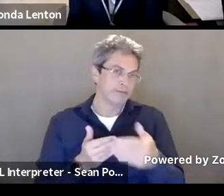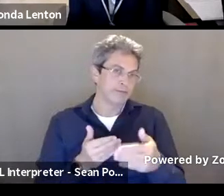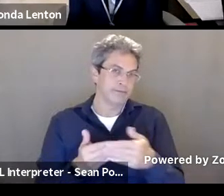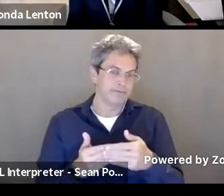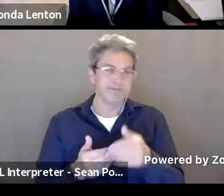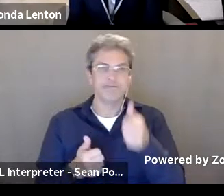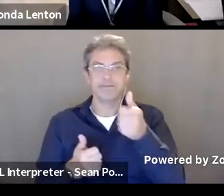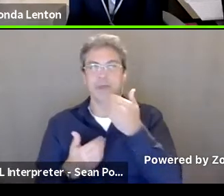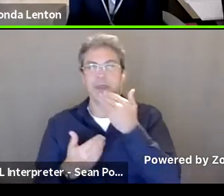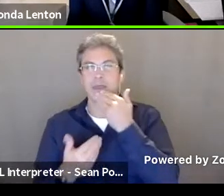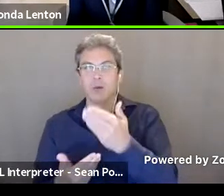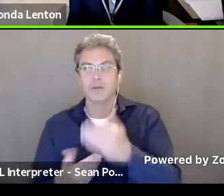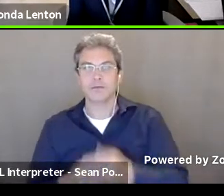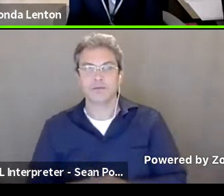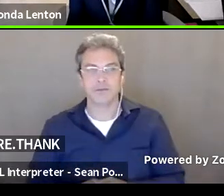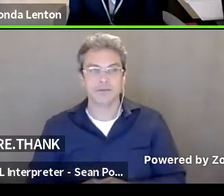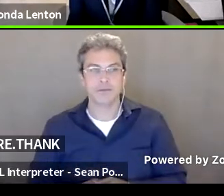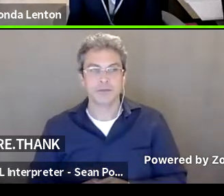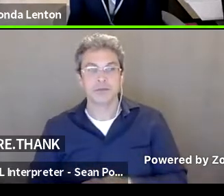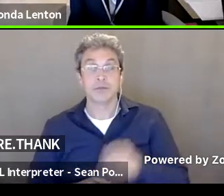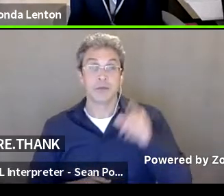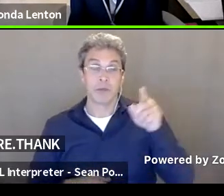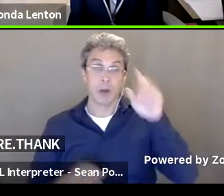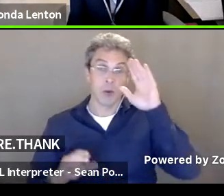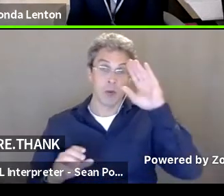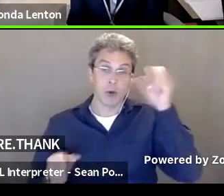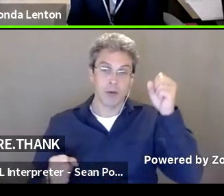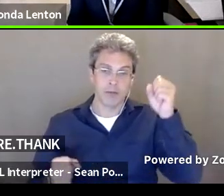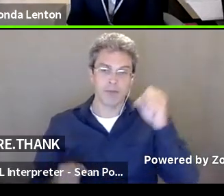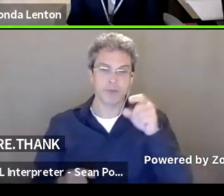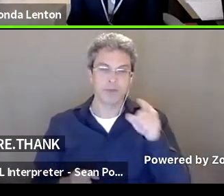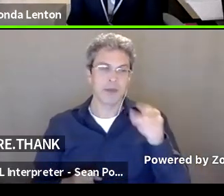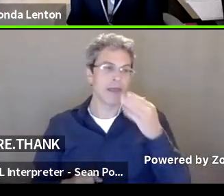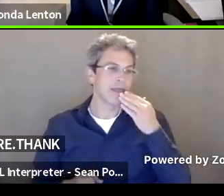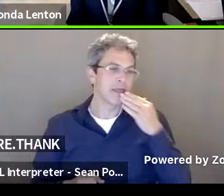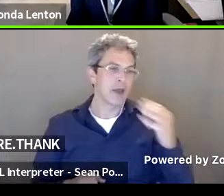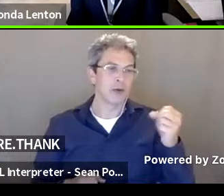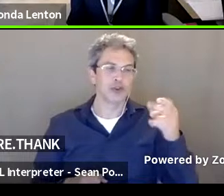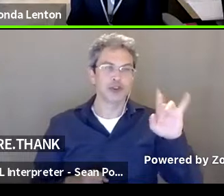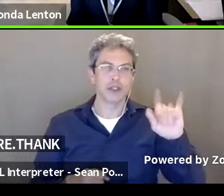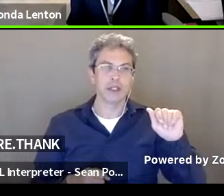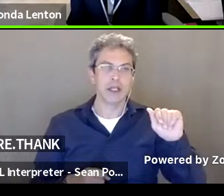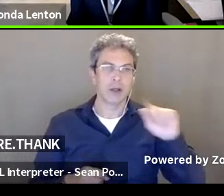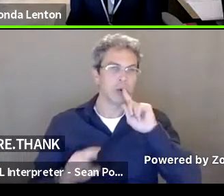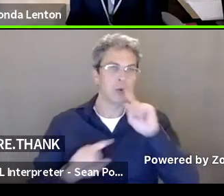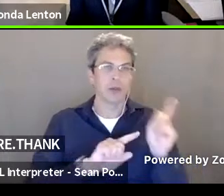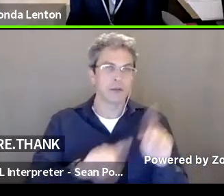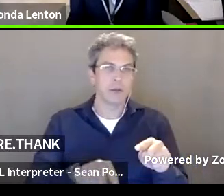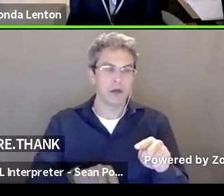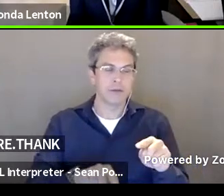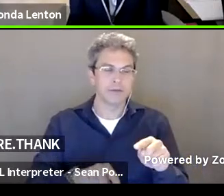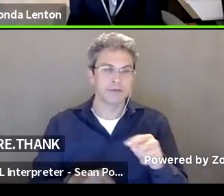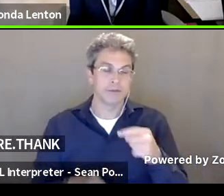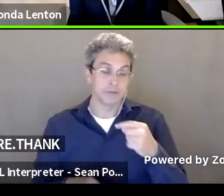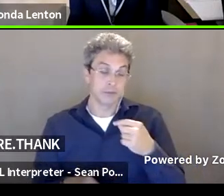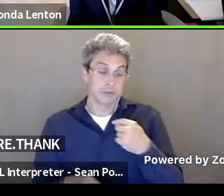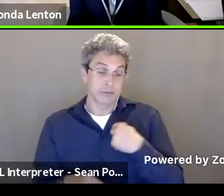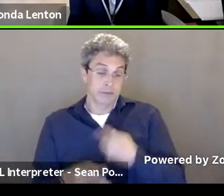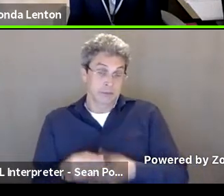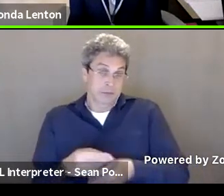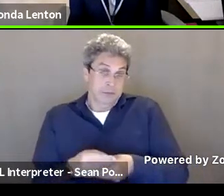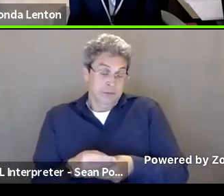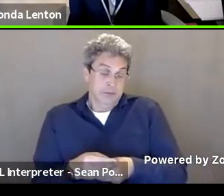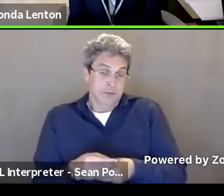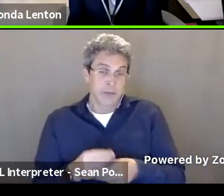you. Thank you so much for that, Sheila. I would only add that from the beginning of the pandemic, we have